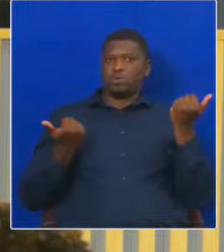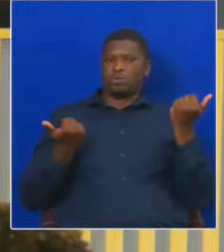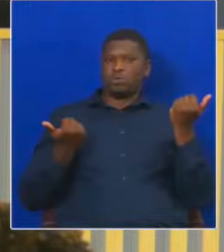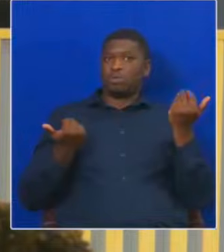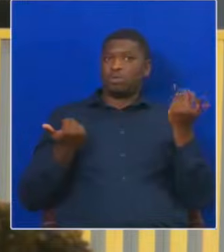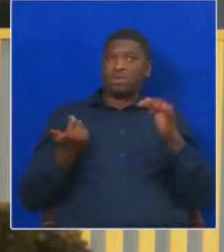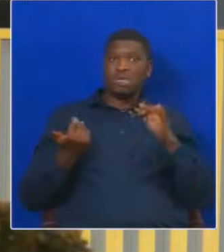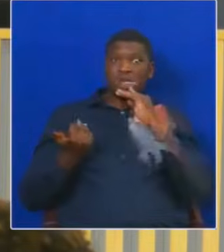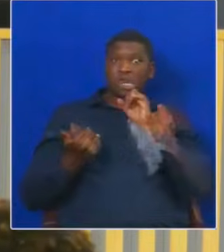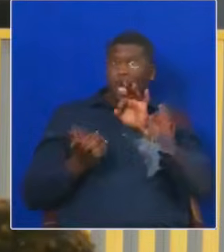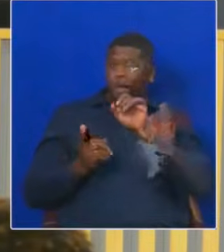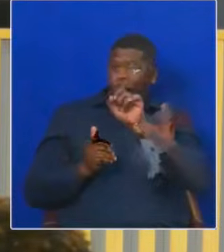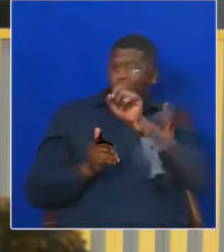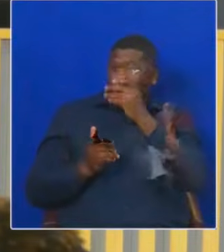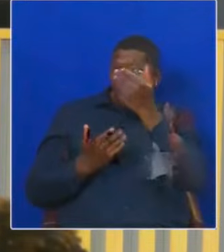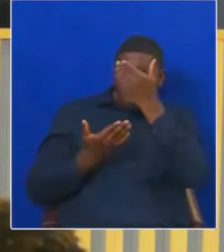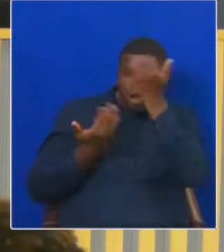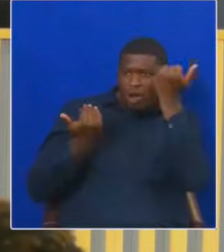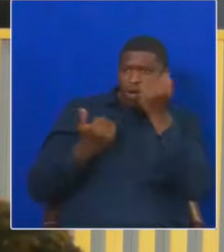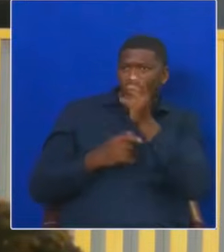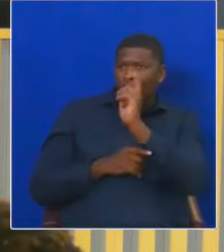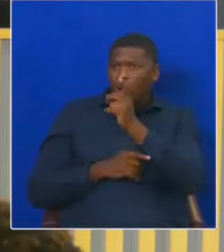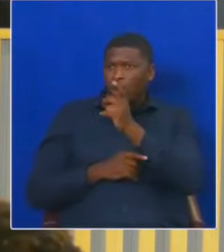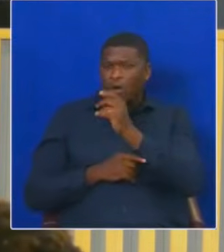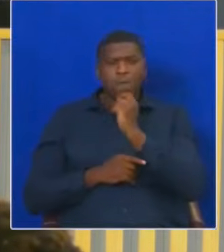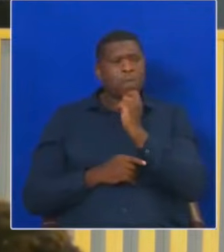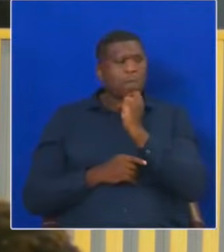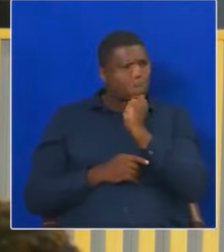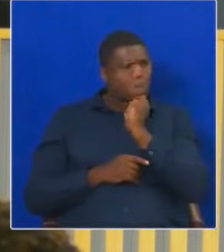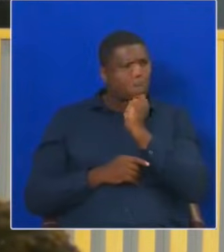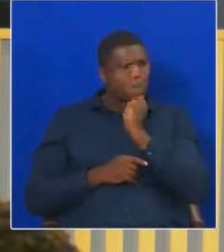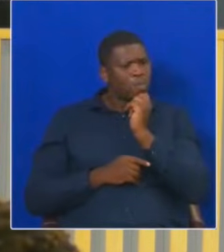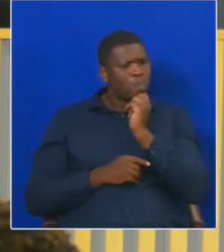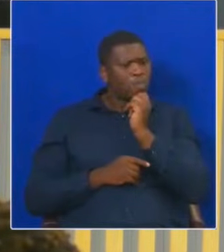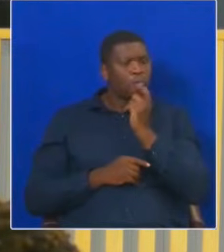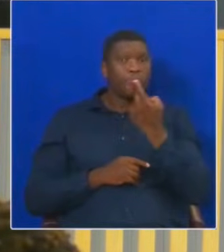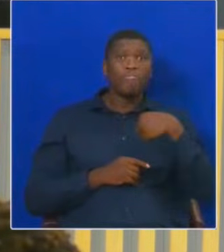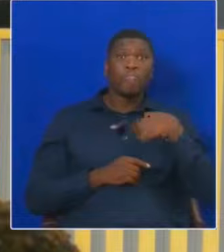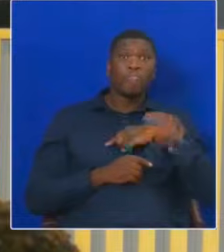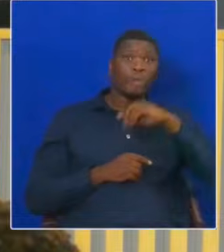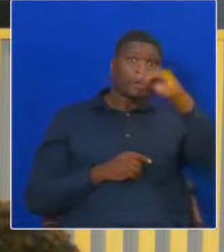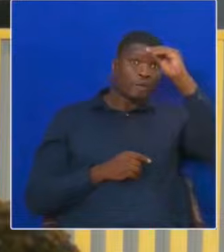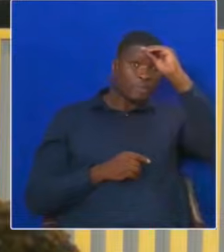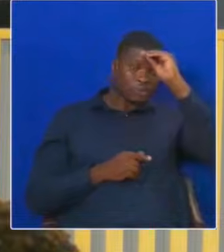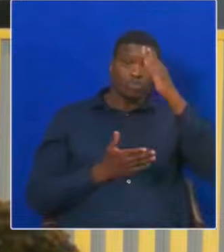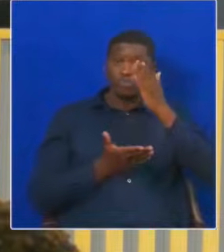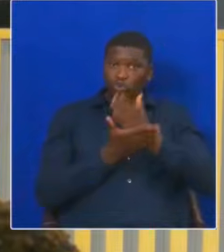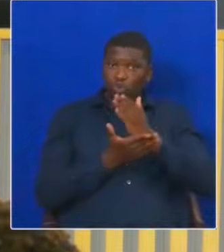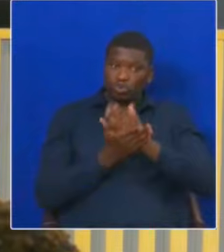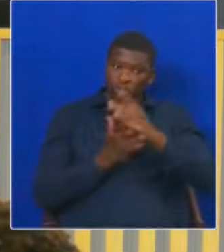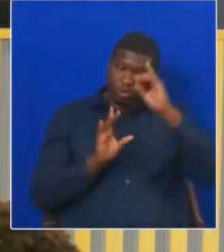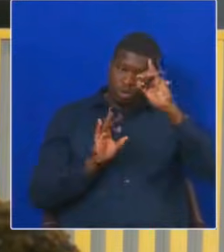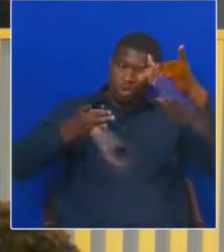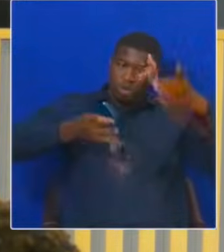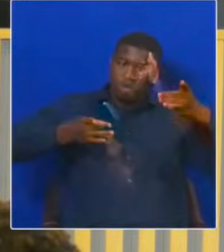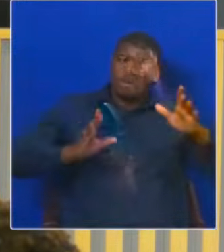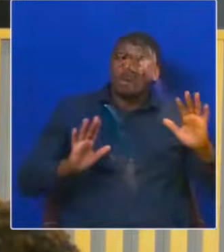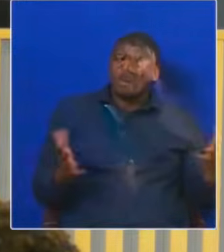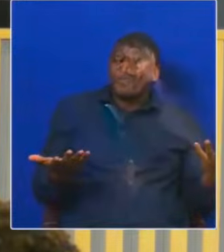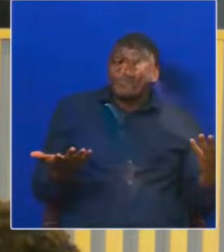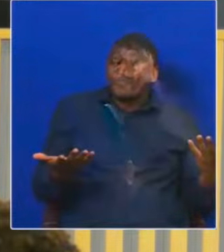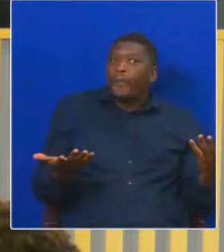for us as police to determine if the firearm were ever used in any commission of a